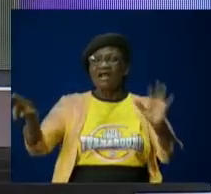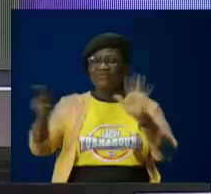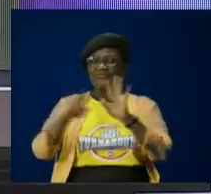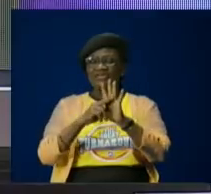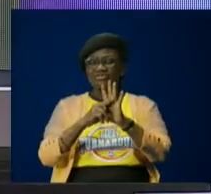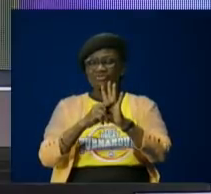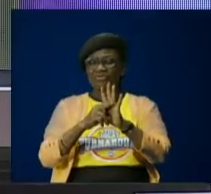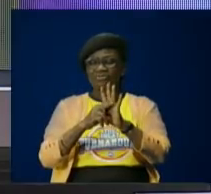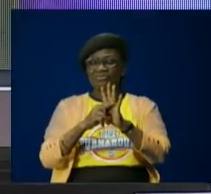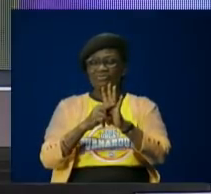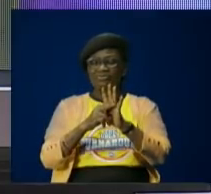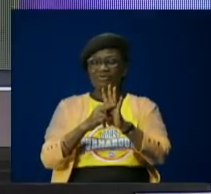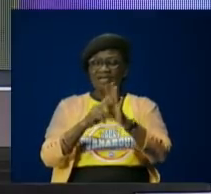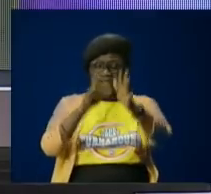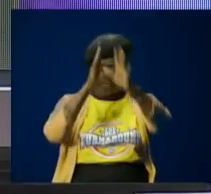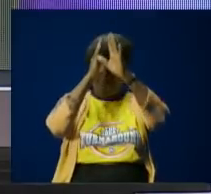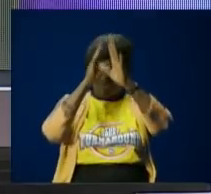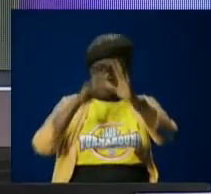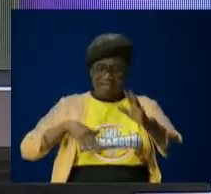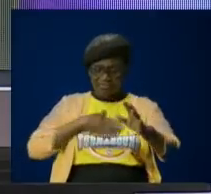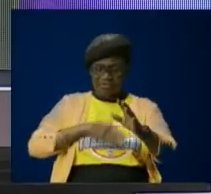Father, please receive them all.